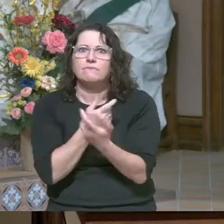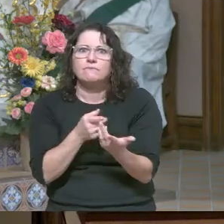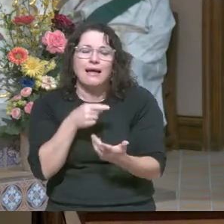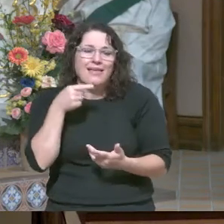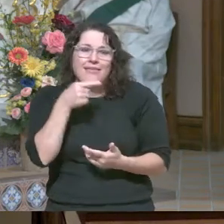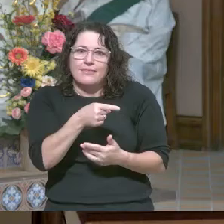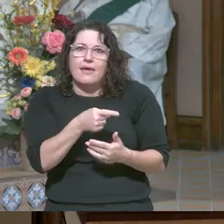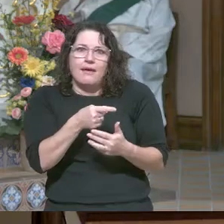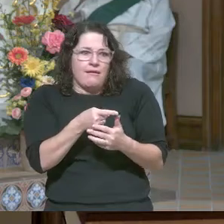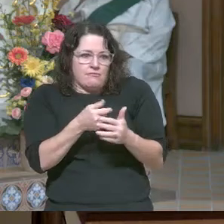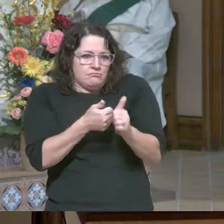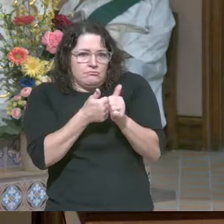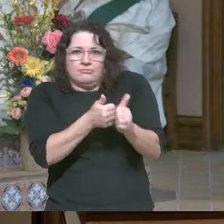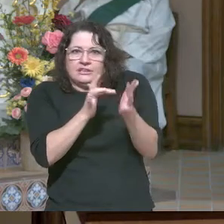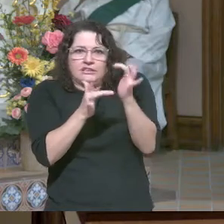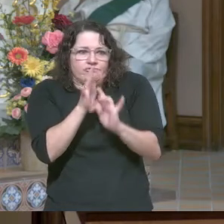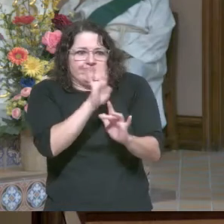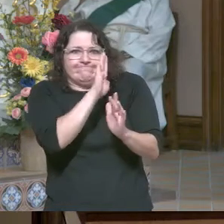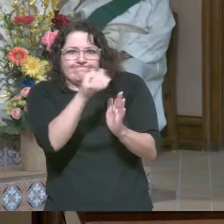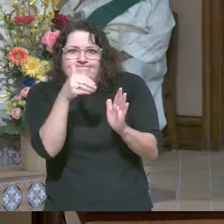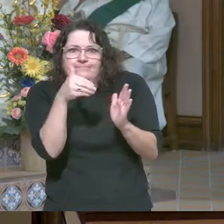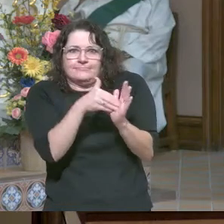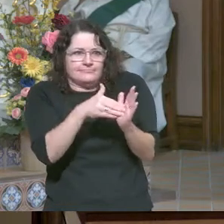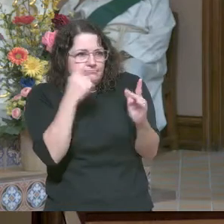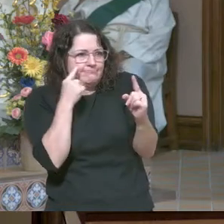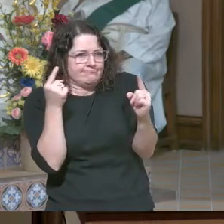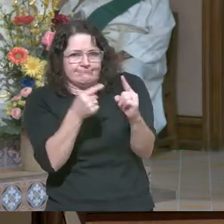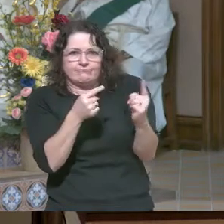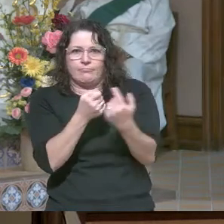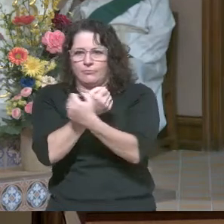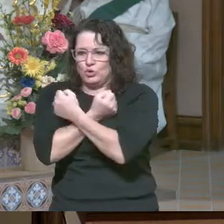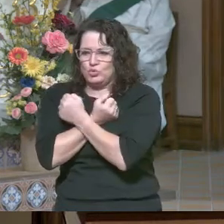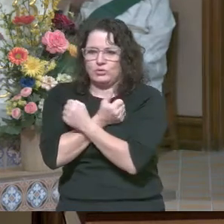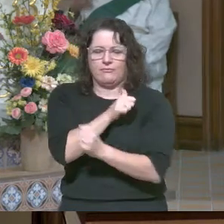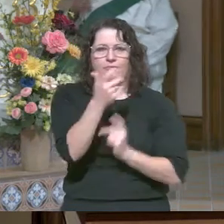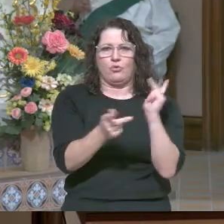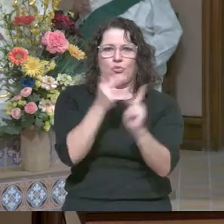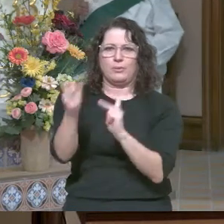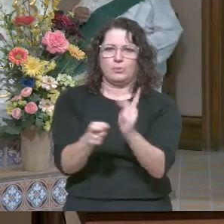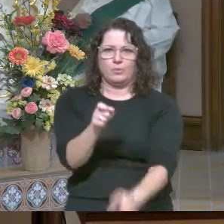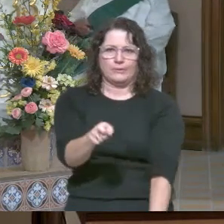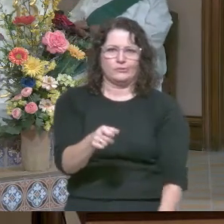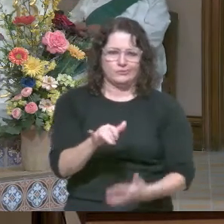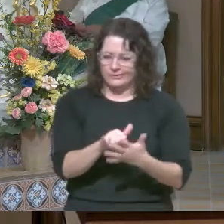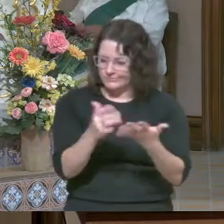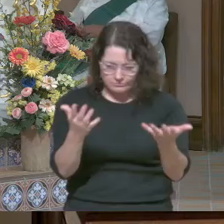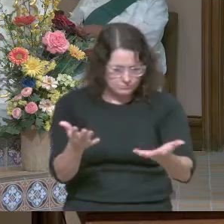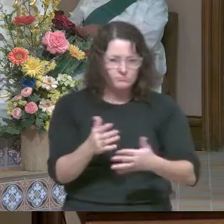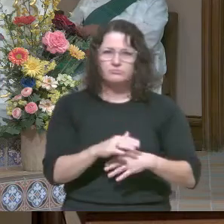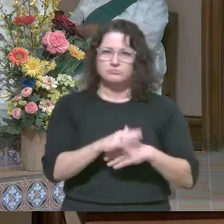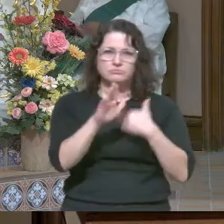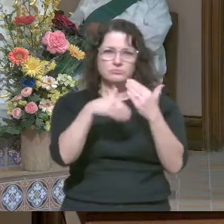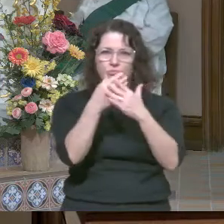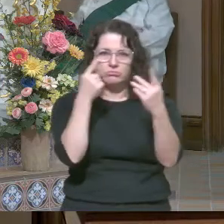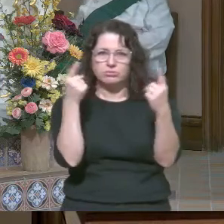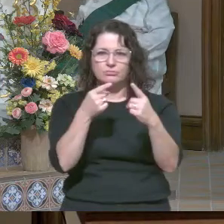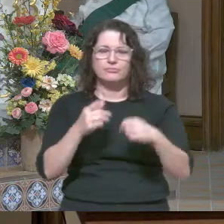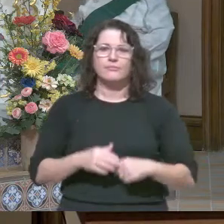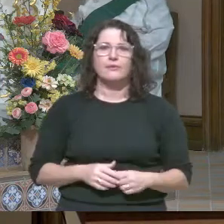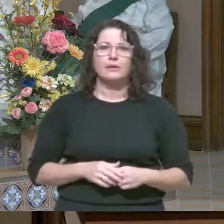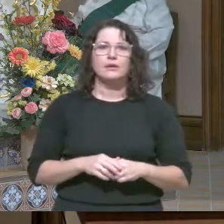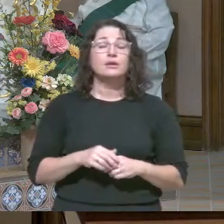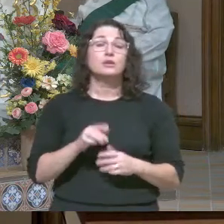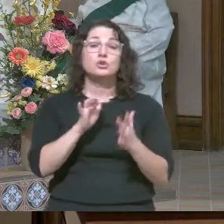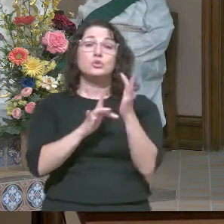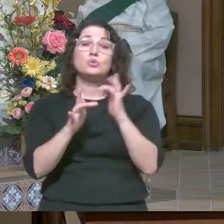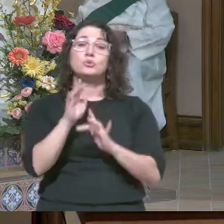Jesus, the central message of the gospel is to love one another. And when we look at the central